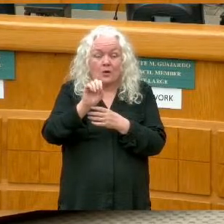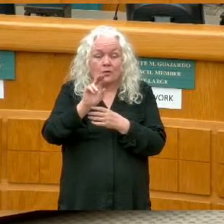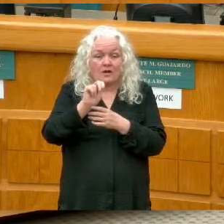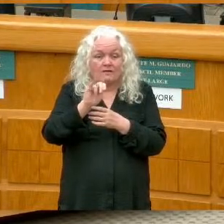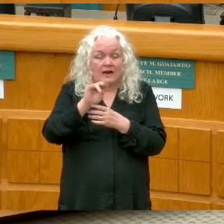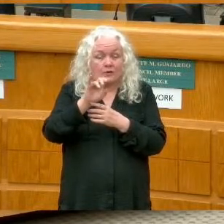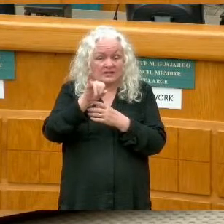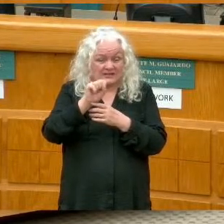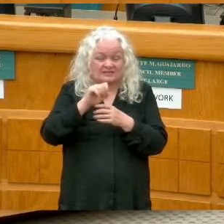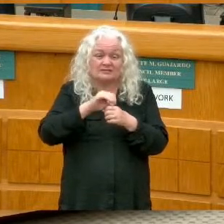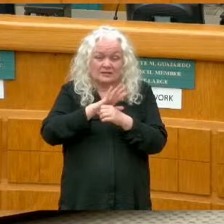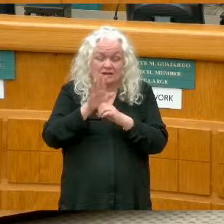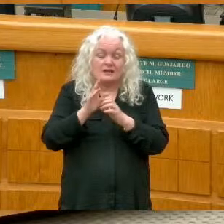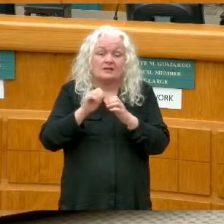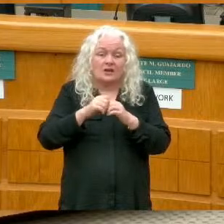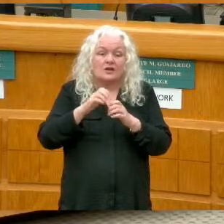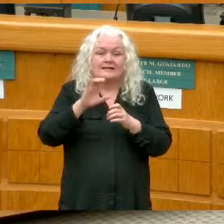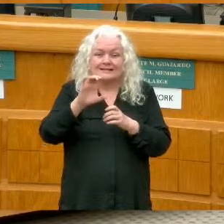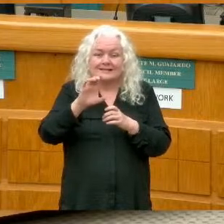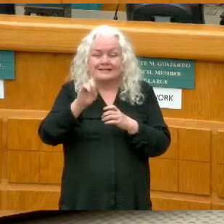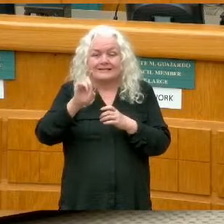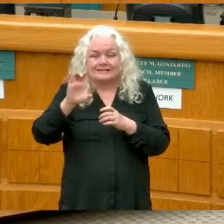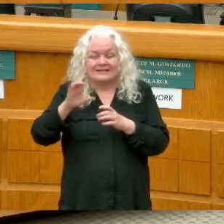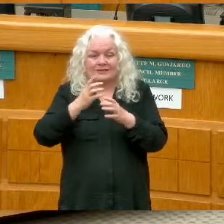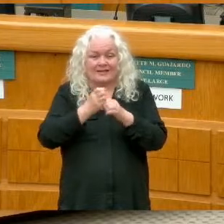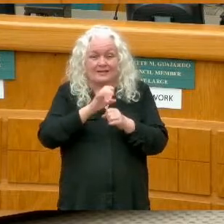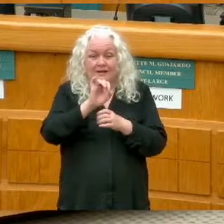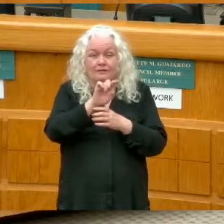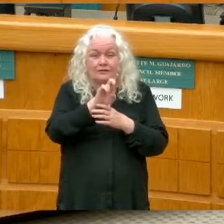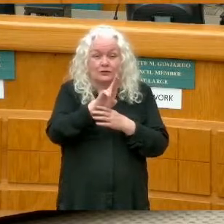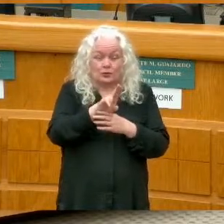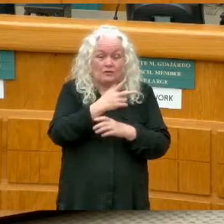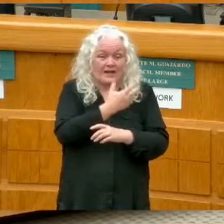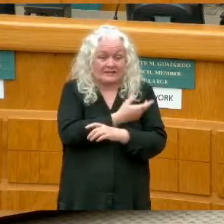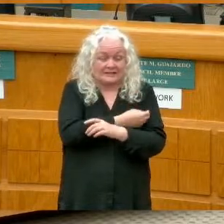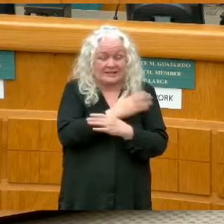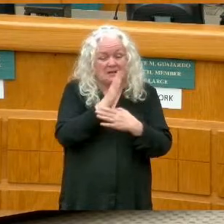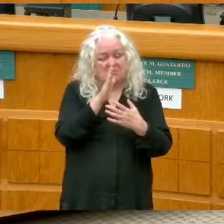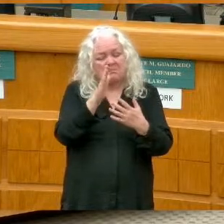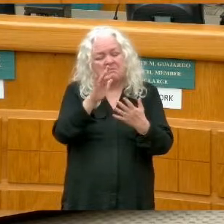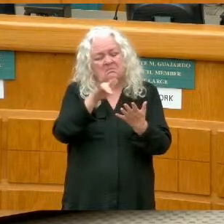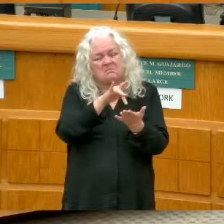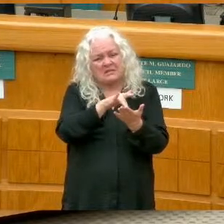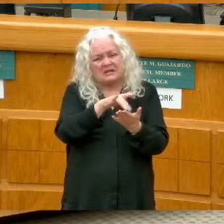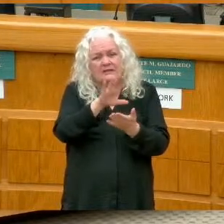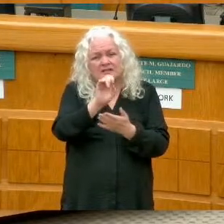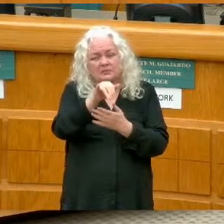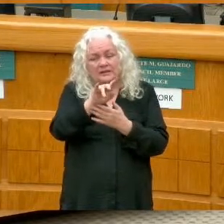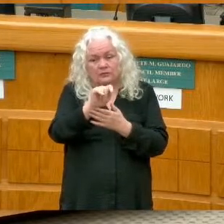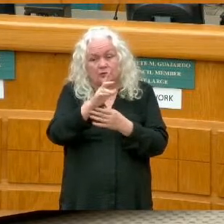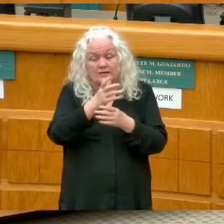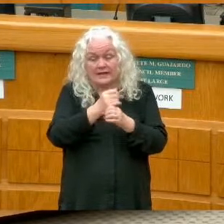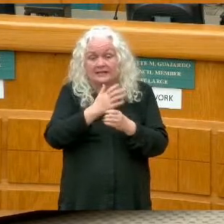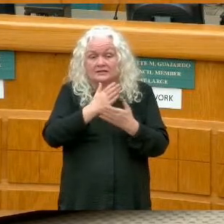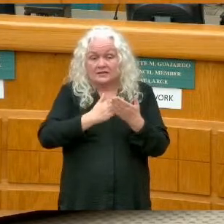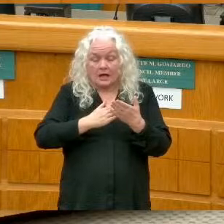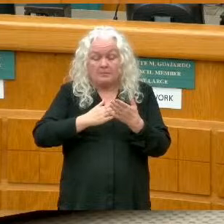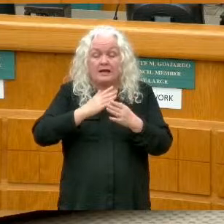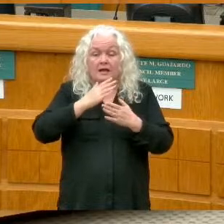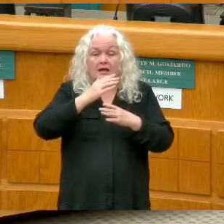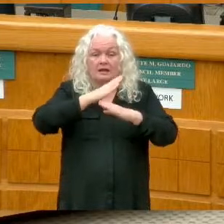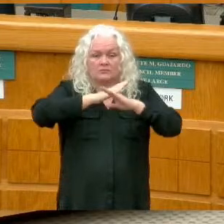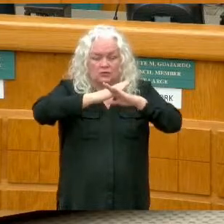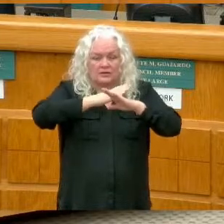It is advised by CDC to get the flu vaccine mid-September so that your body has time to build some immunity against the